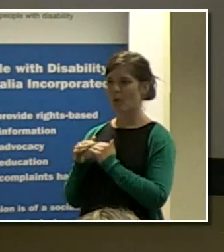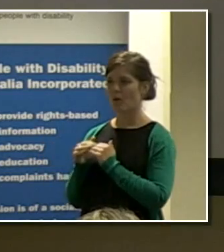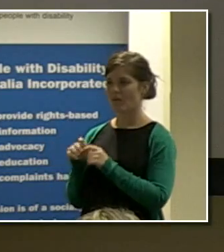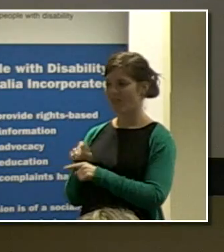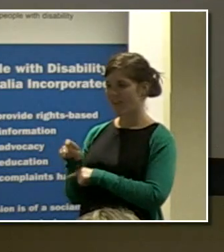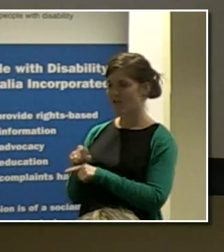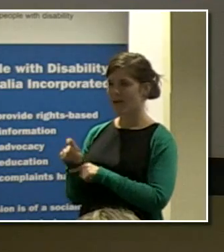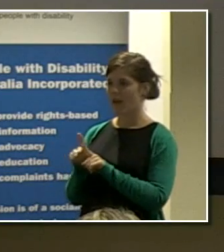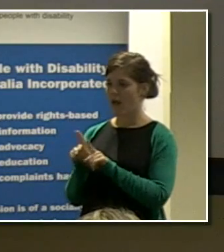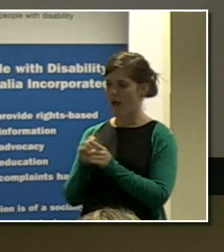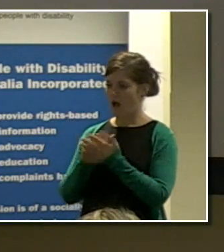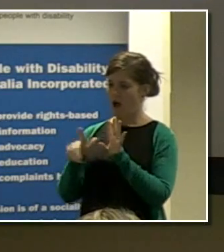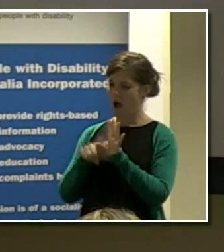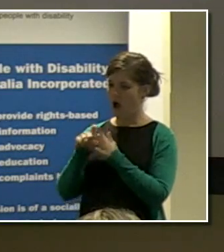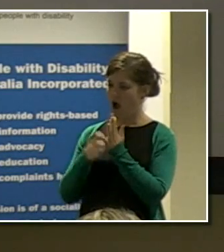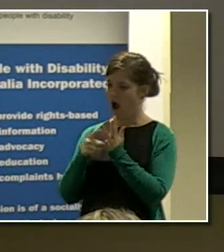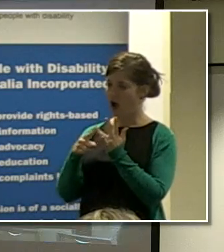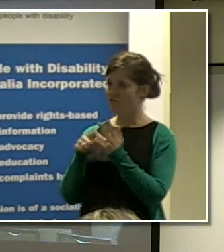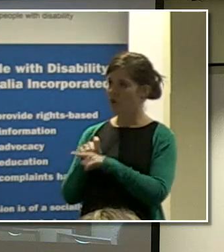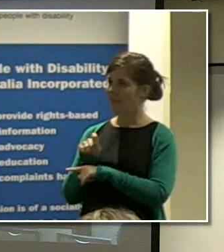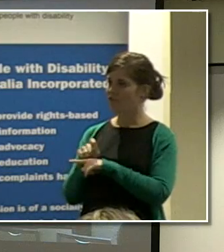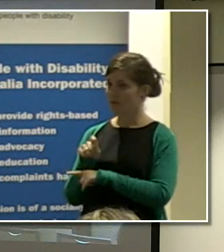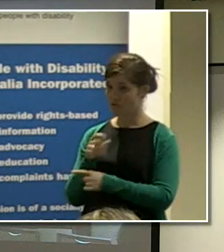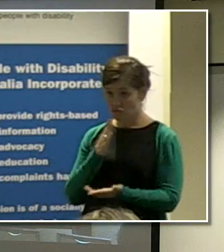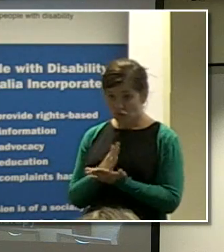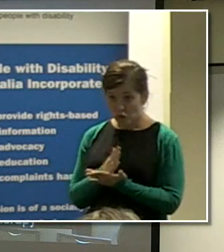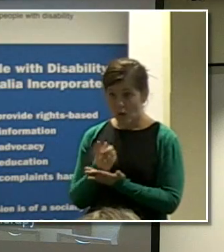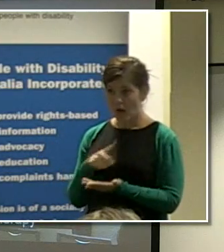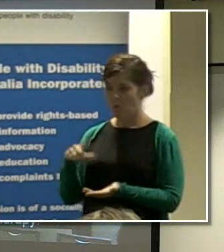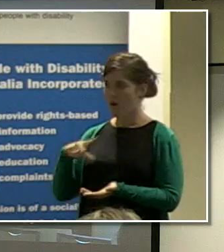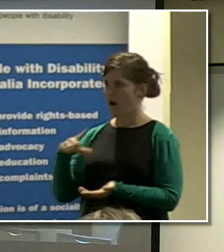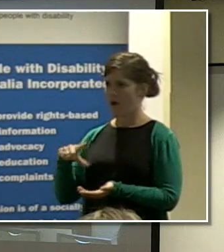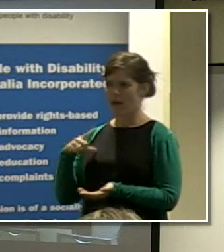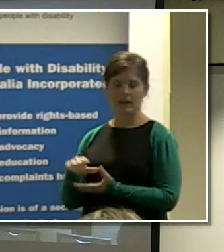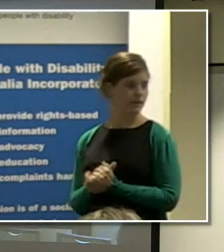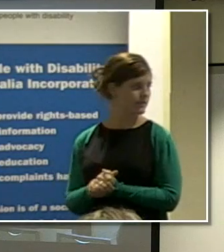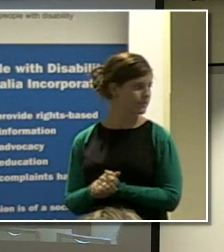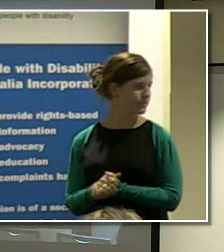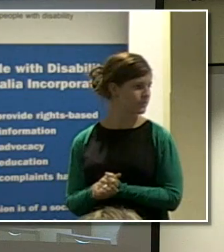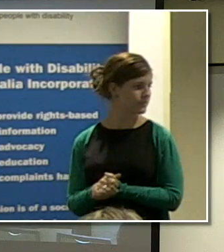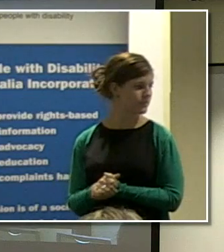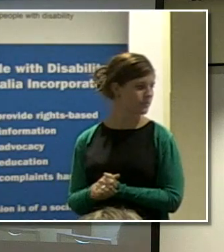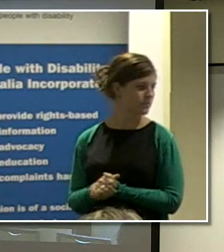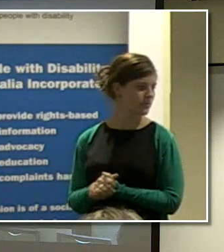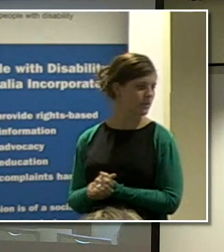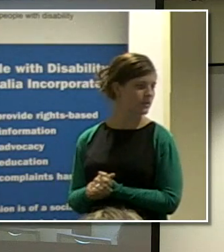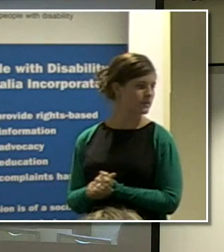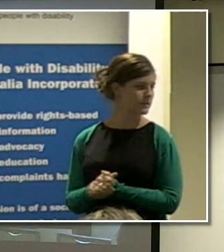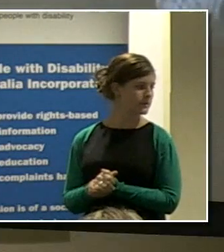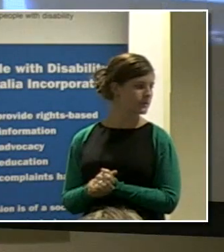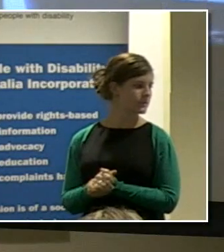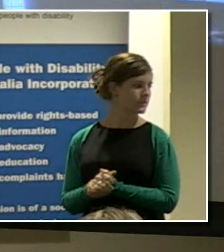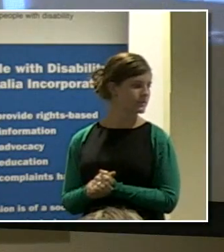as hydrotherapy. Is that true and why? No, what's happened is that